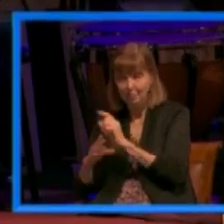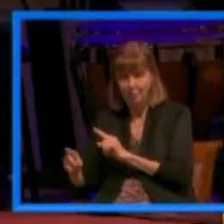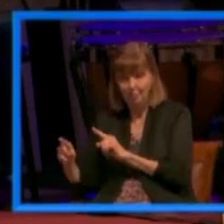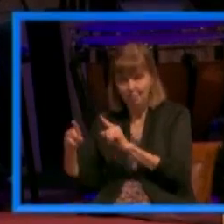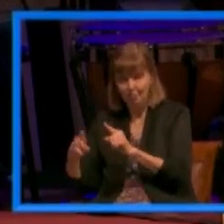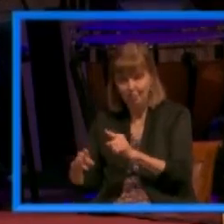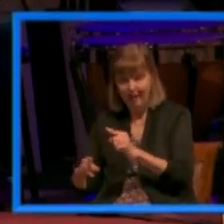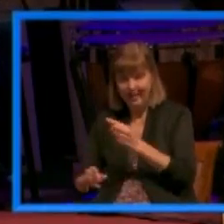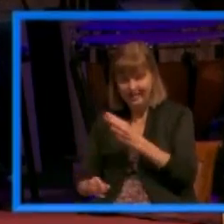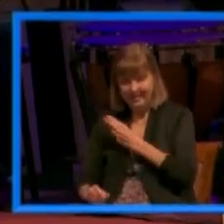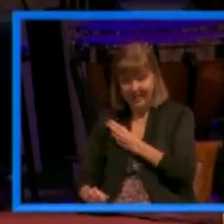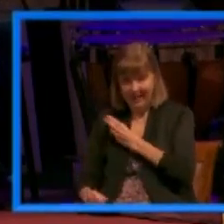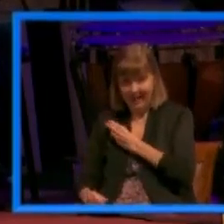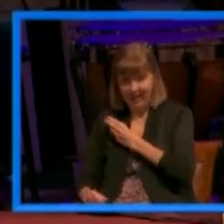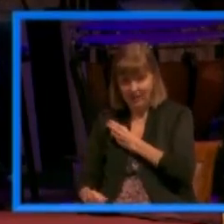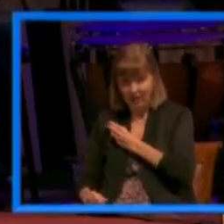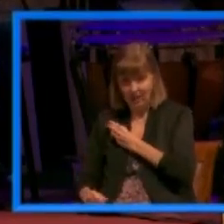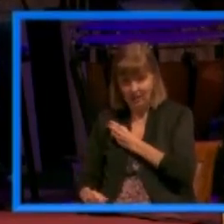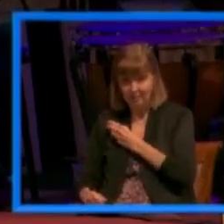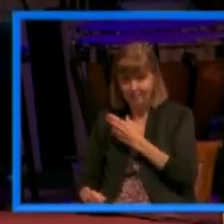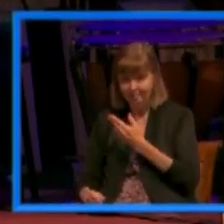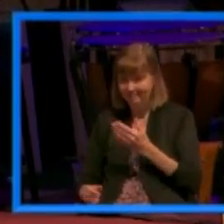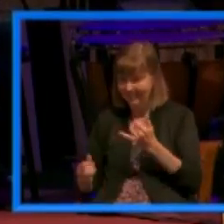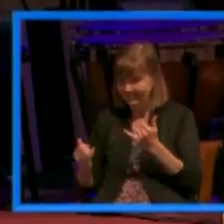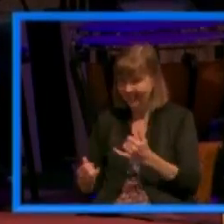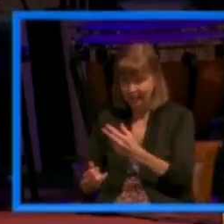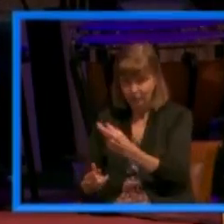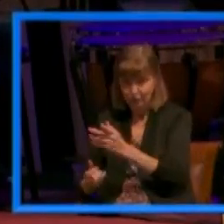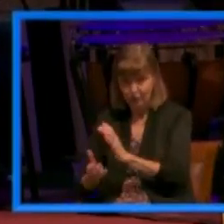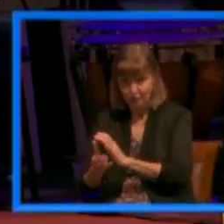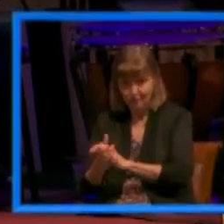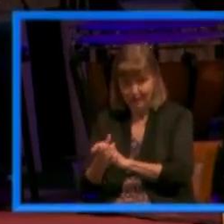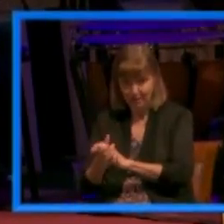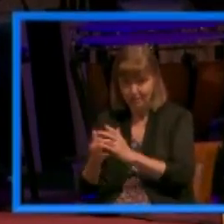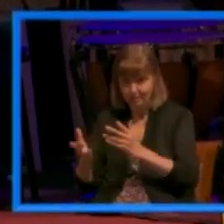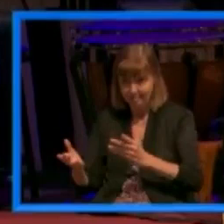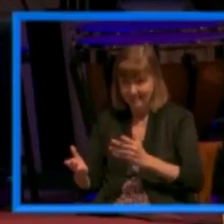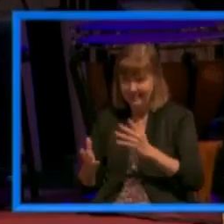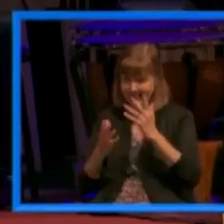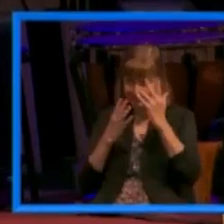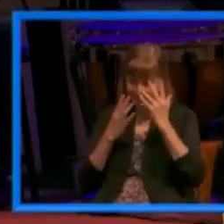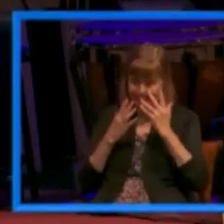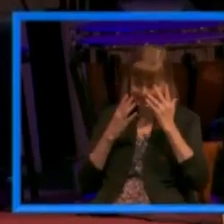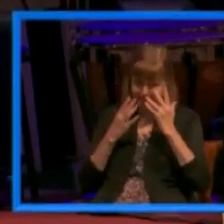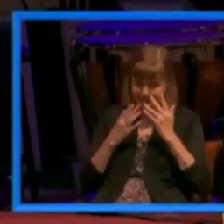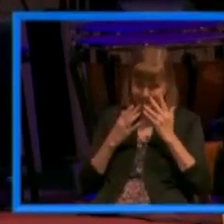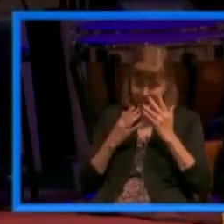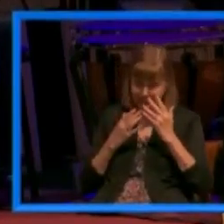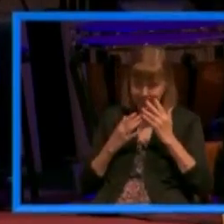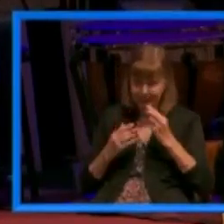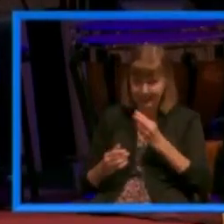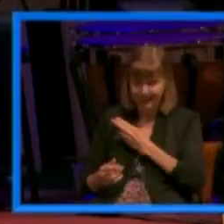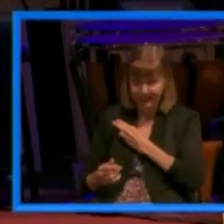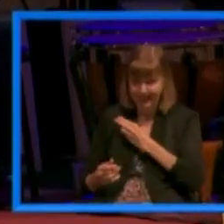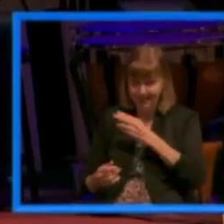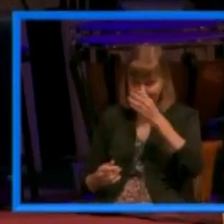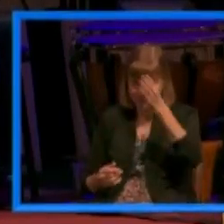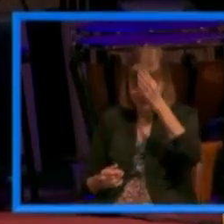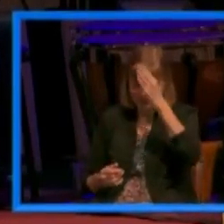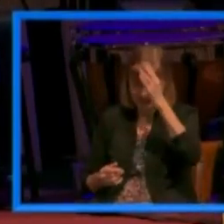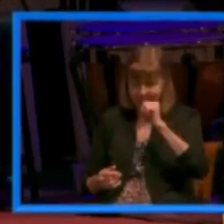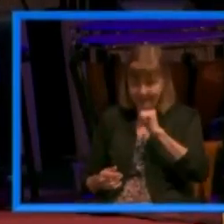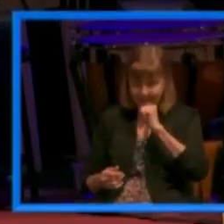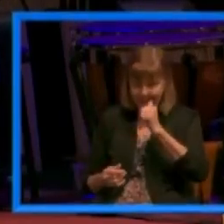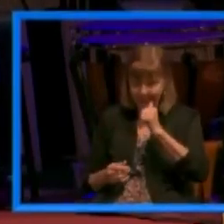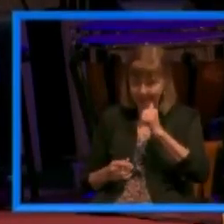marital relations. They're now married together. It's so sad that she didn't get given away by her dad. She got handed over by Sarah. In